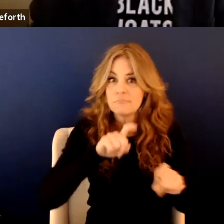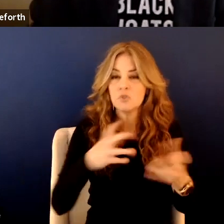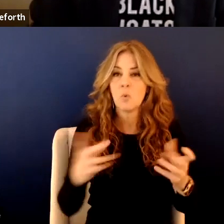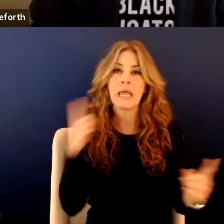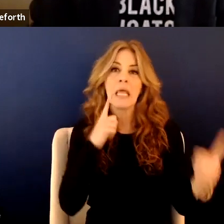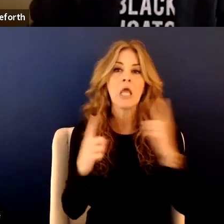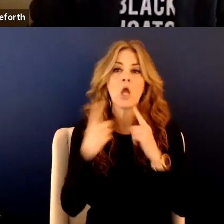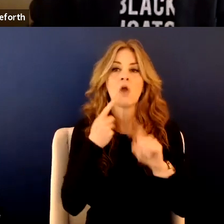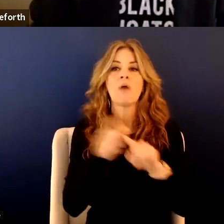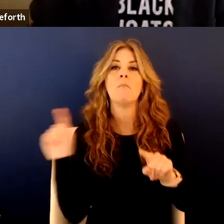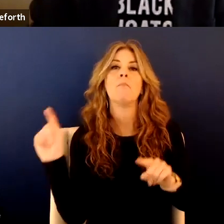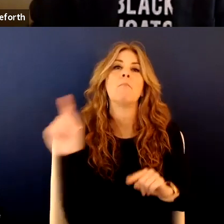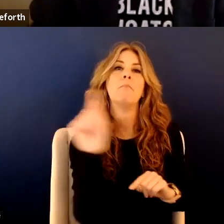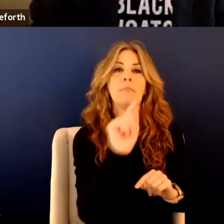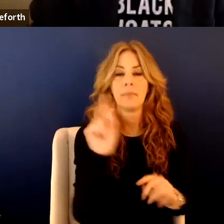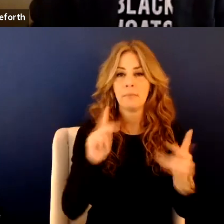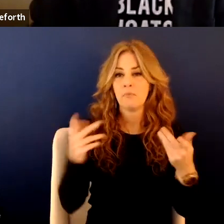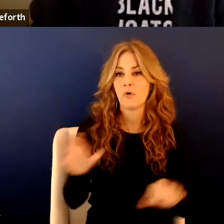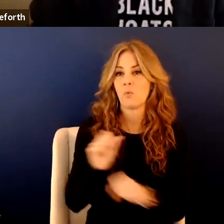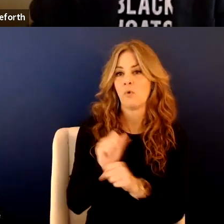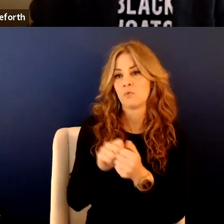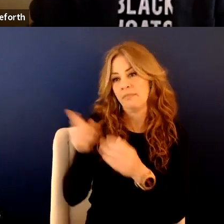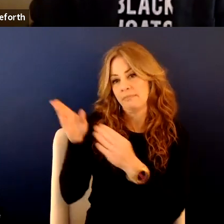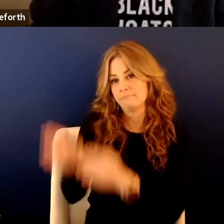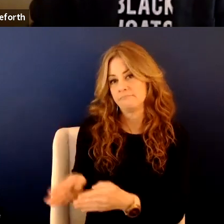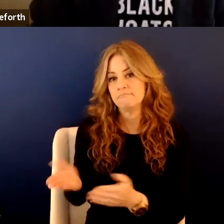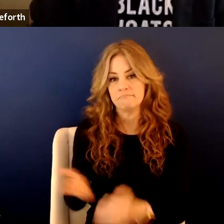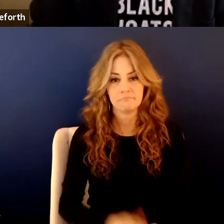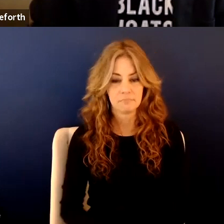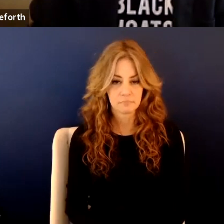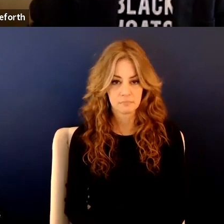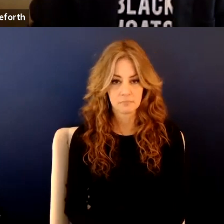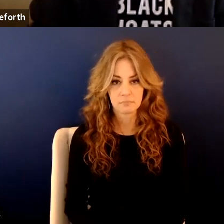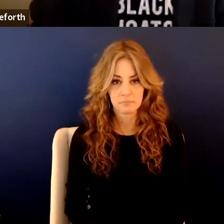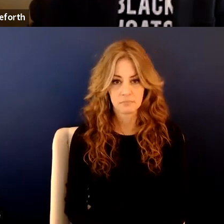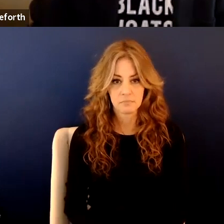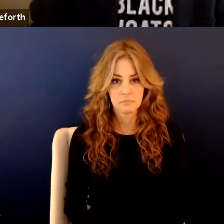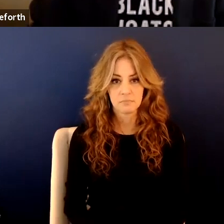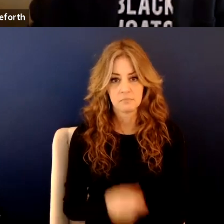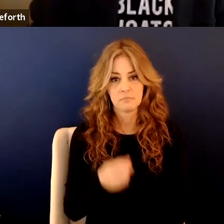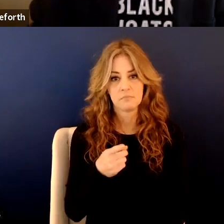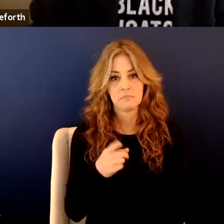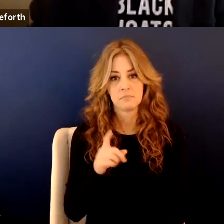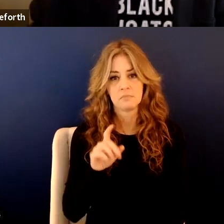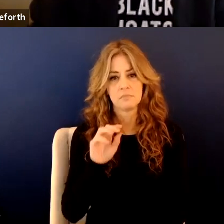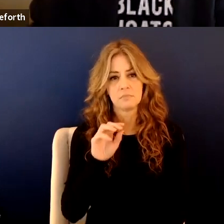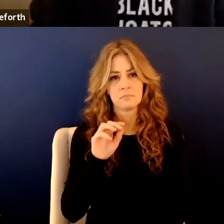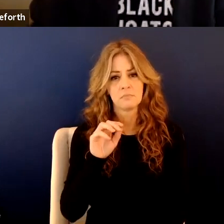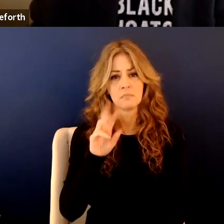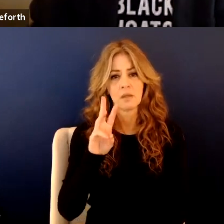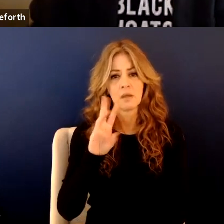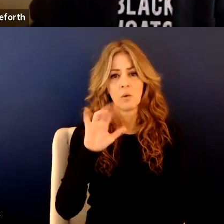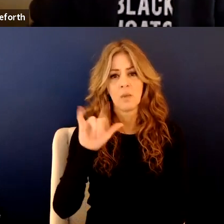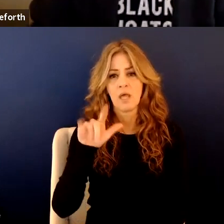from the folks that have worked with them in particular. And you see, Marlene Williams is one of those.